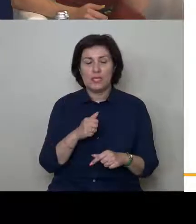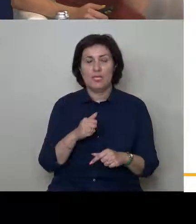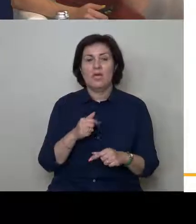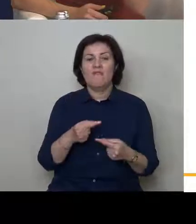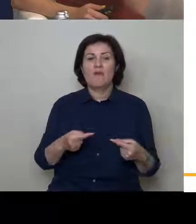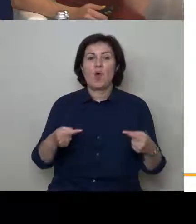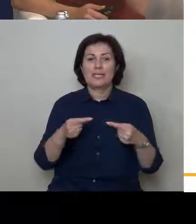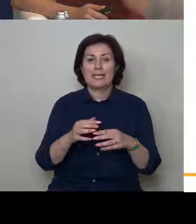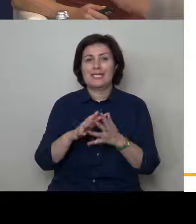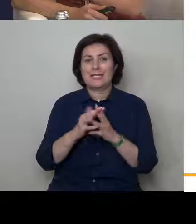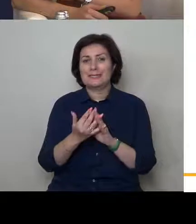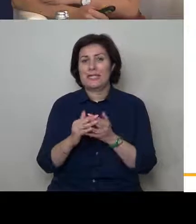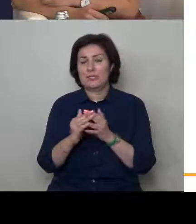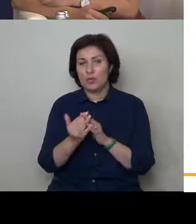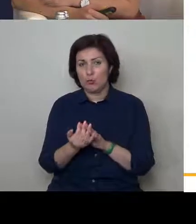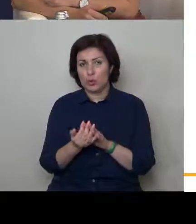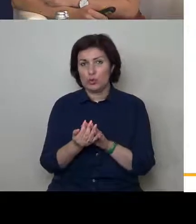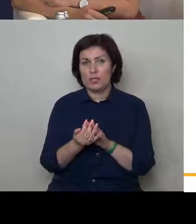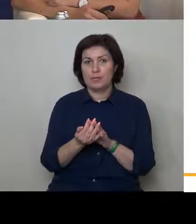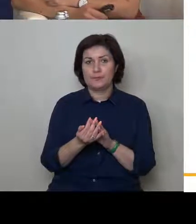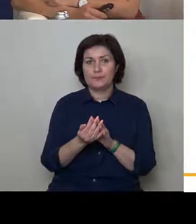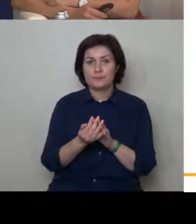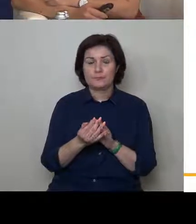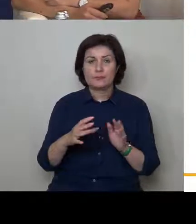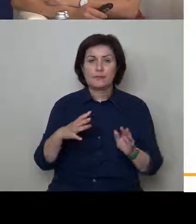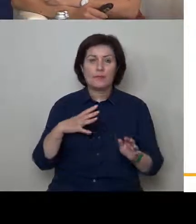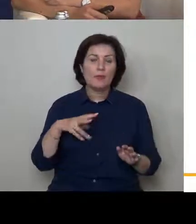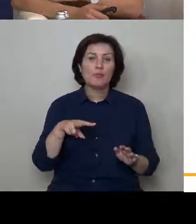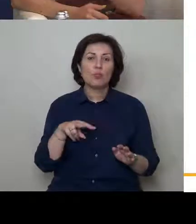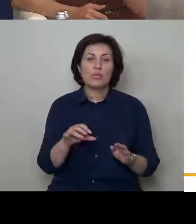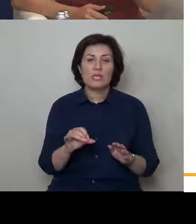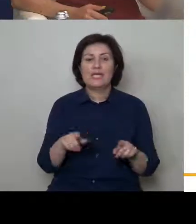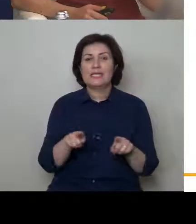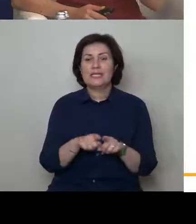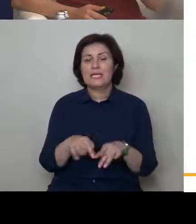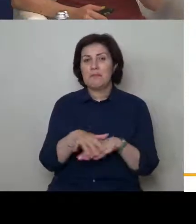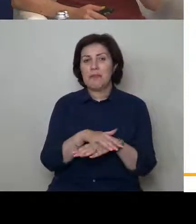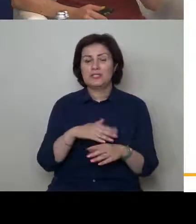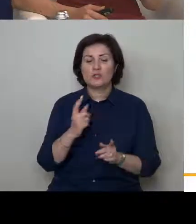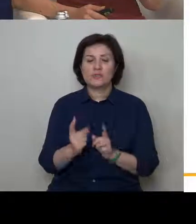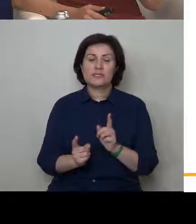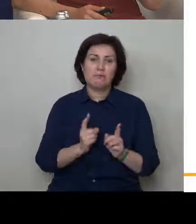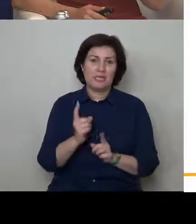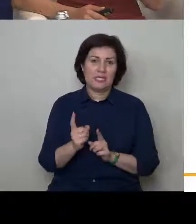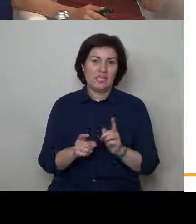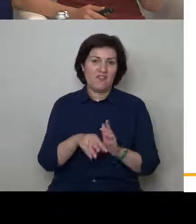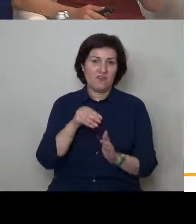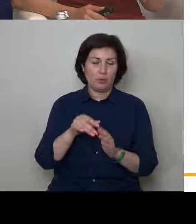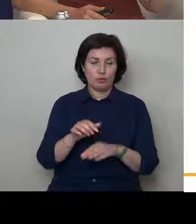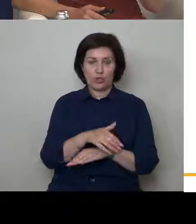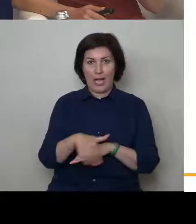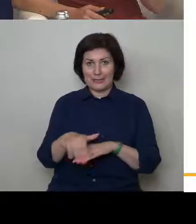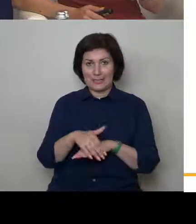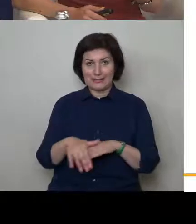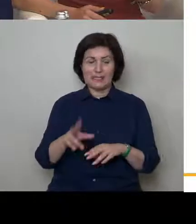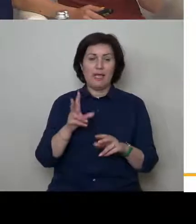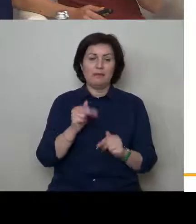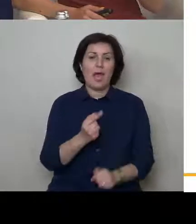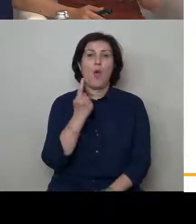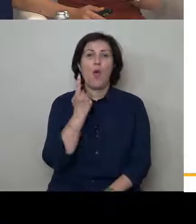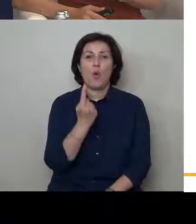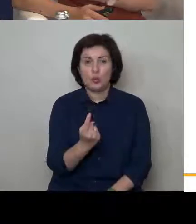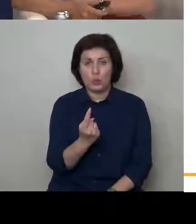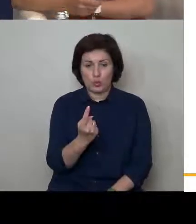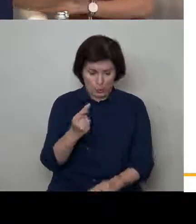in these situations where in certain locations there were mass changes of